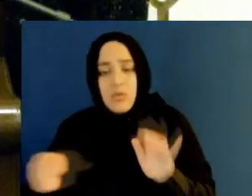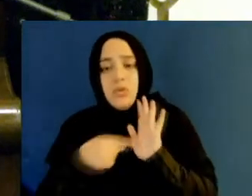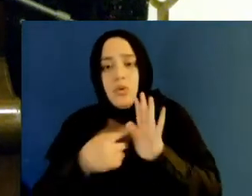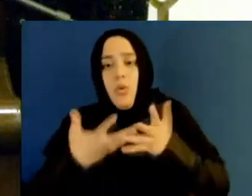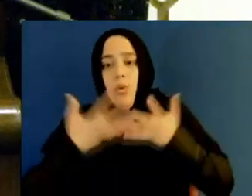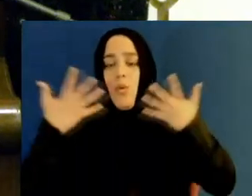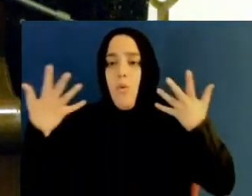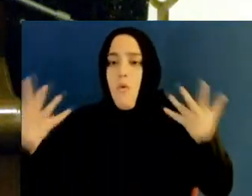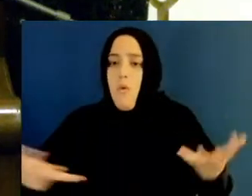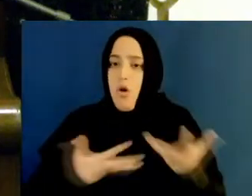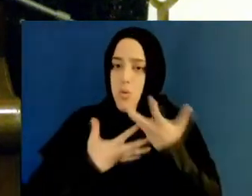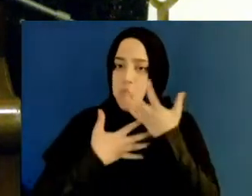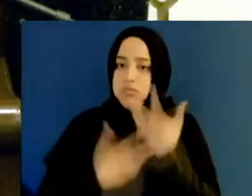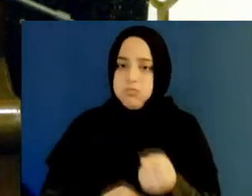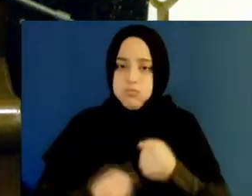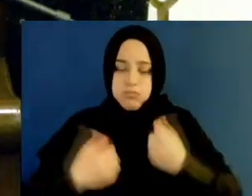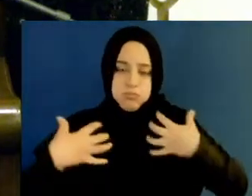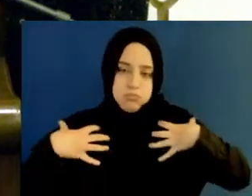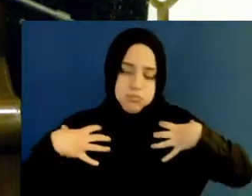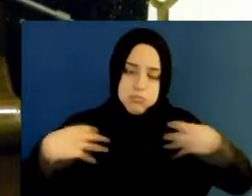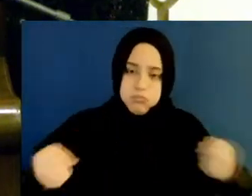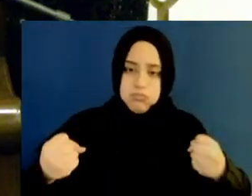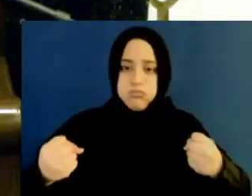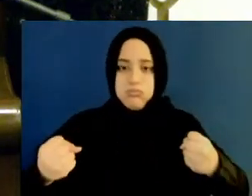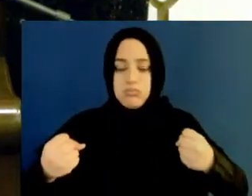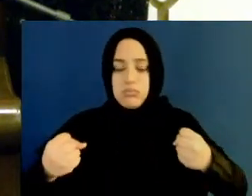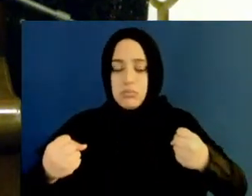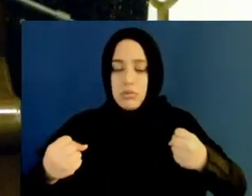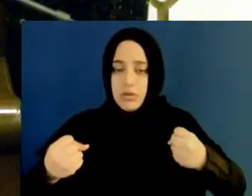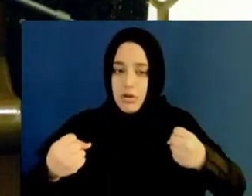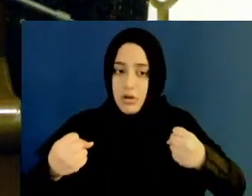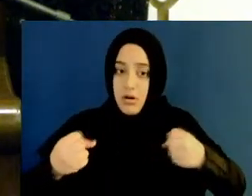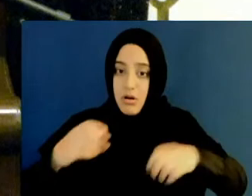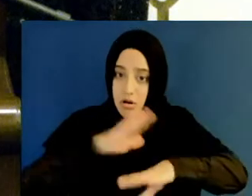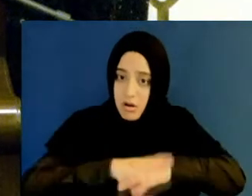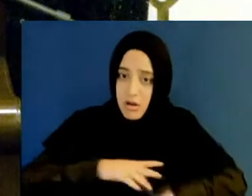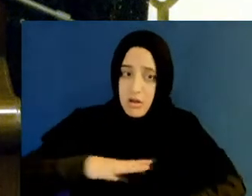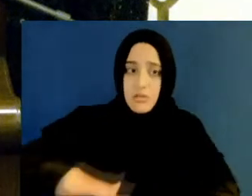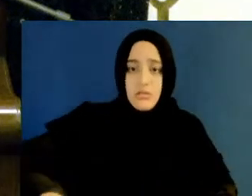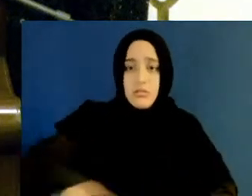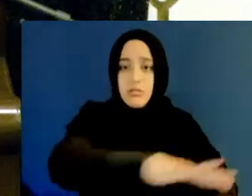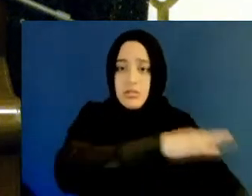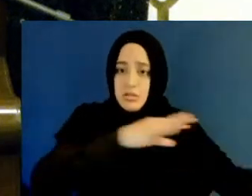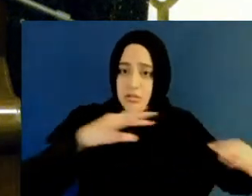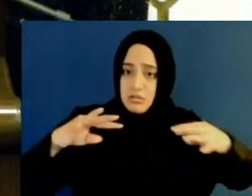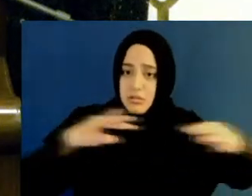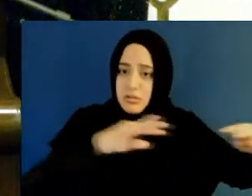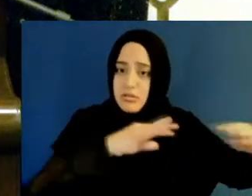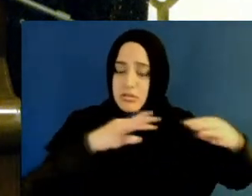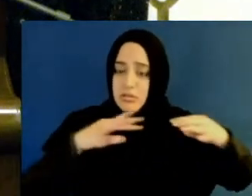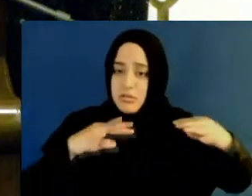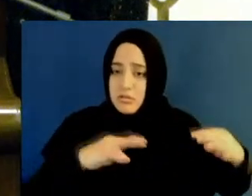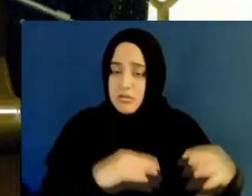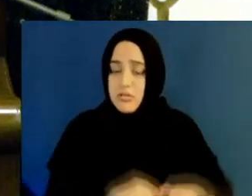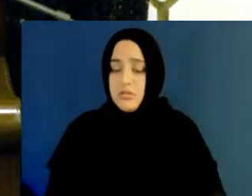on the battlefield, for in essence today has been the shades of courage of Imam